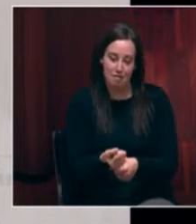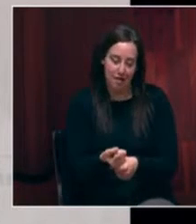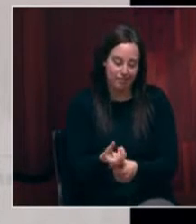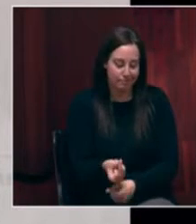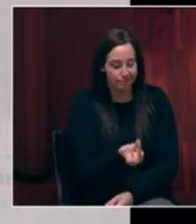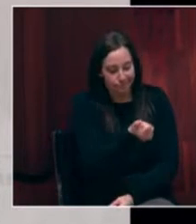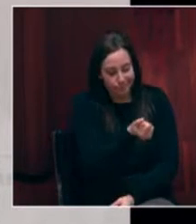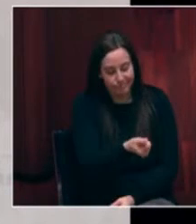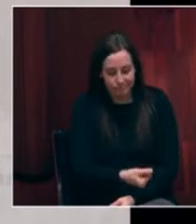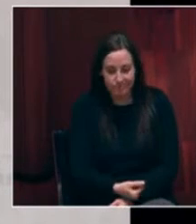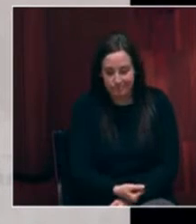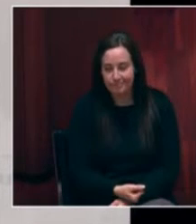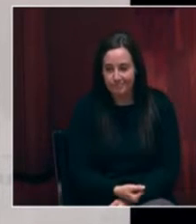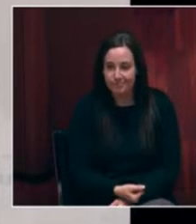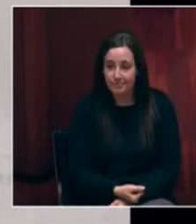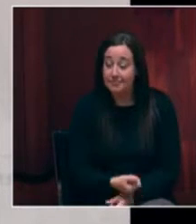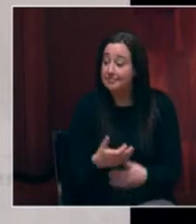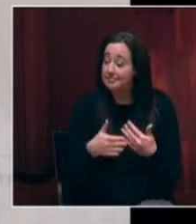huh?